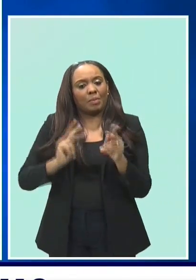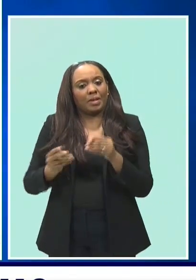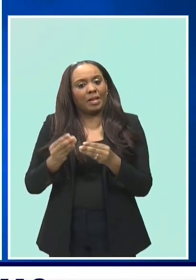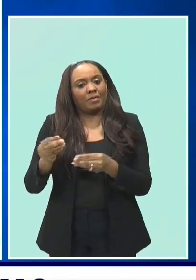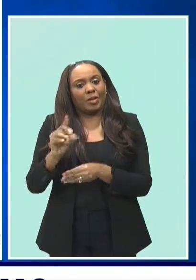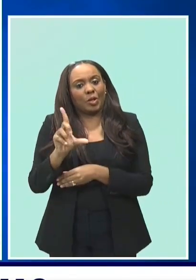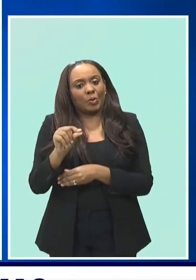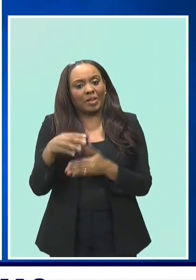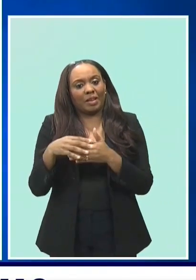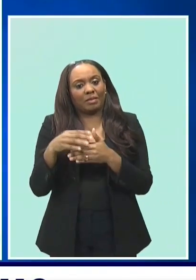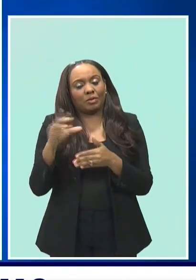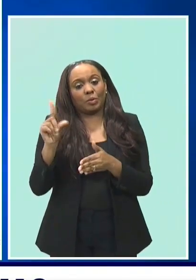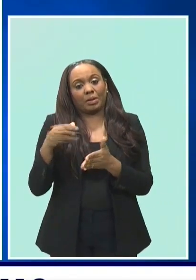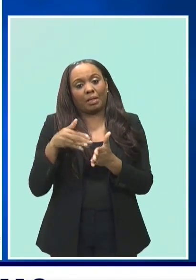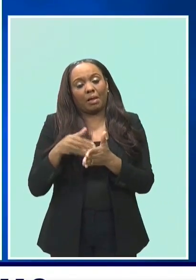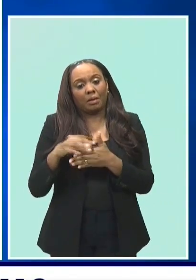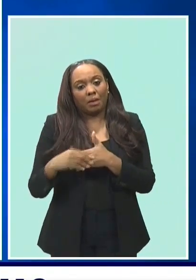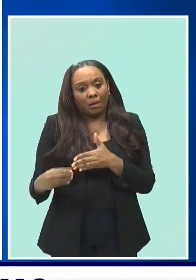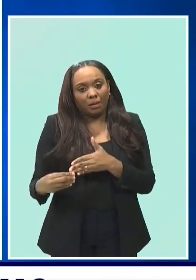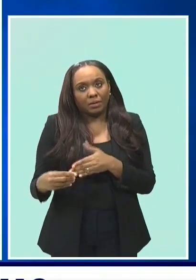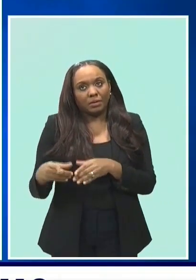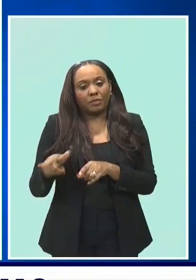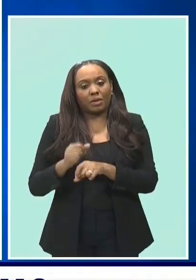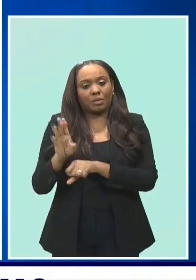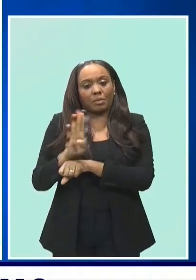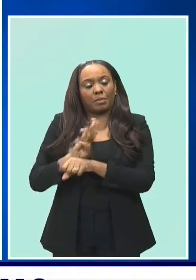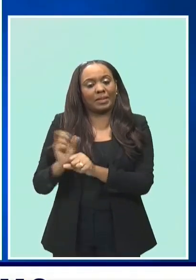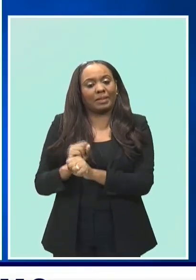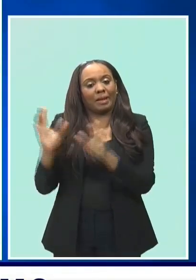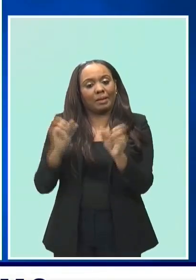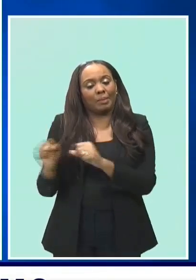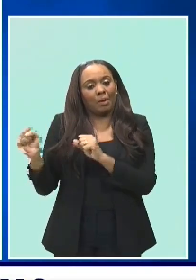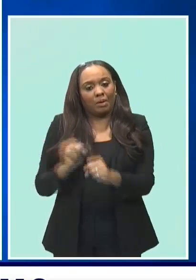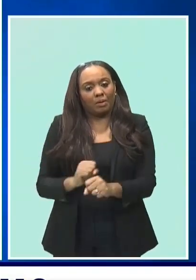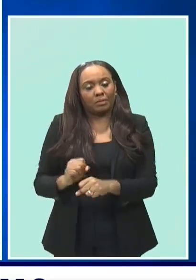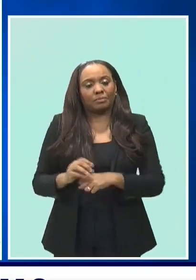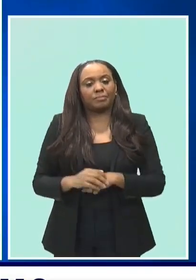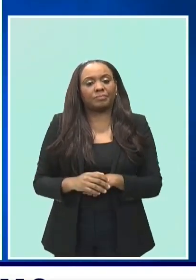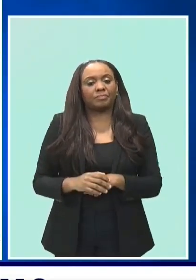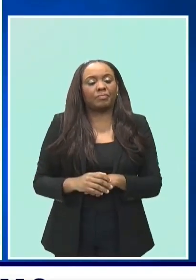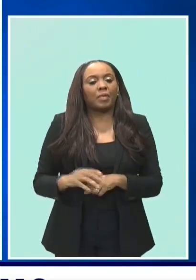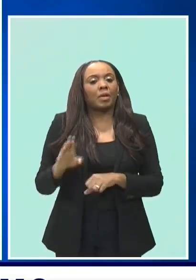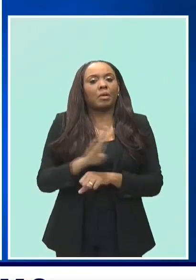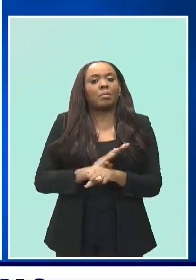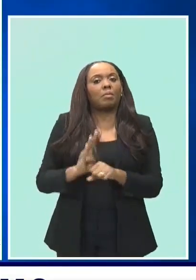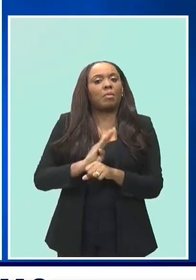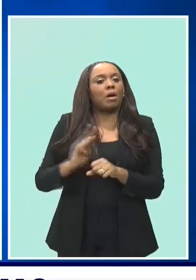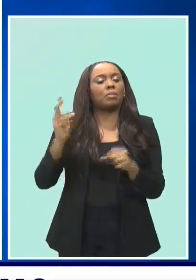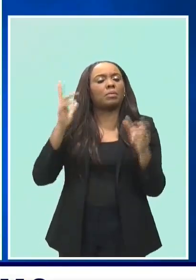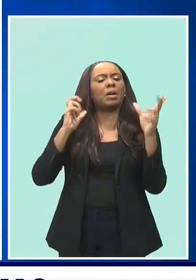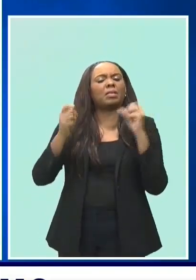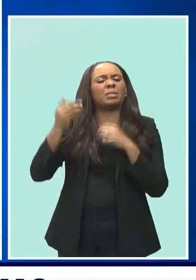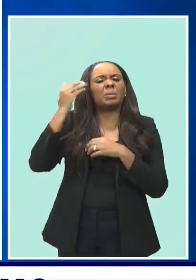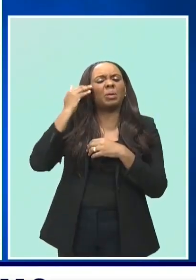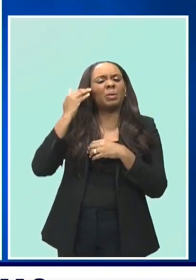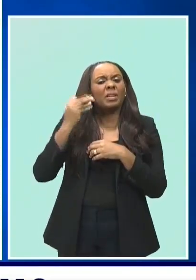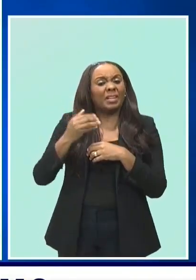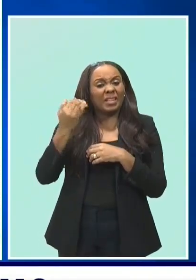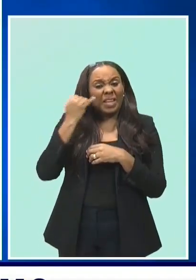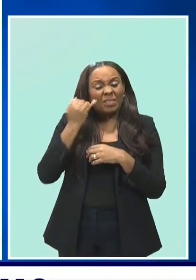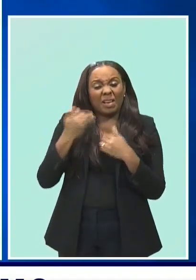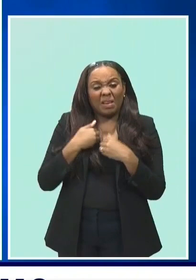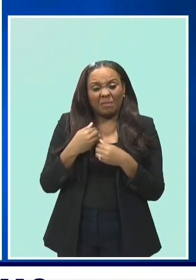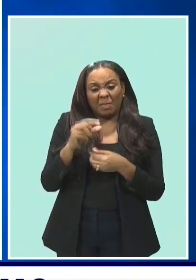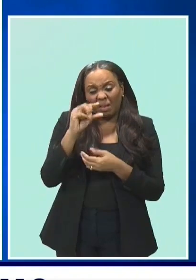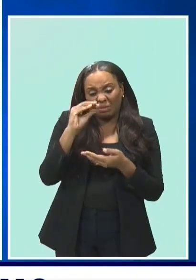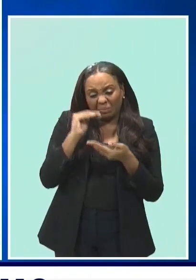Barbados Light and Power Company, Barbadians heard and responded to the message that no amount was too small to share.